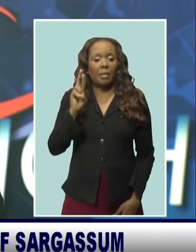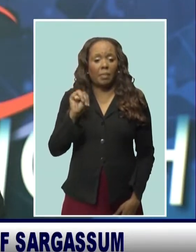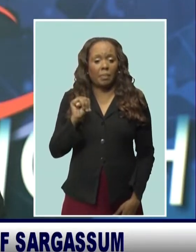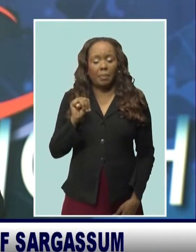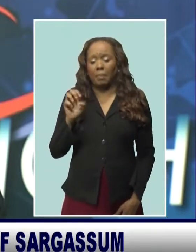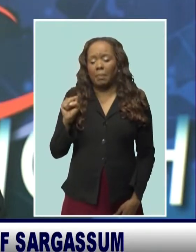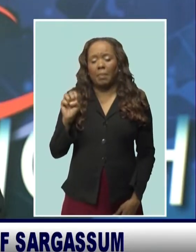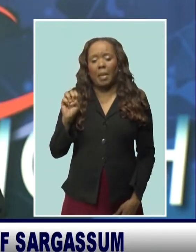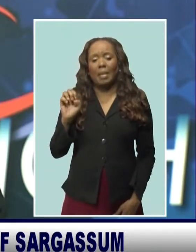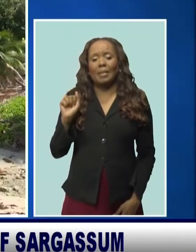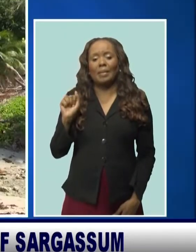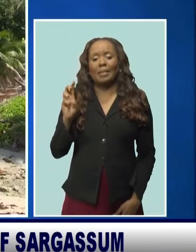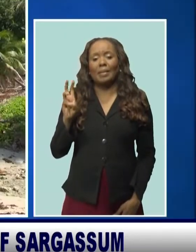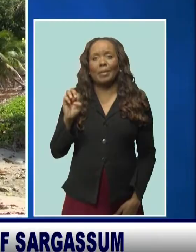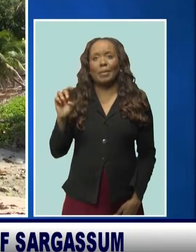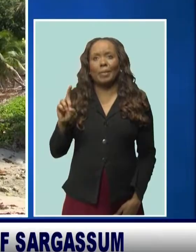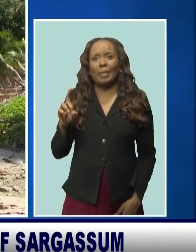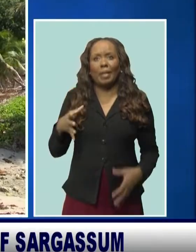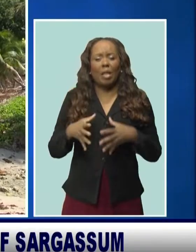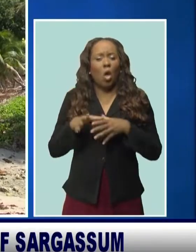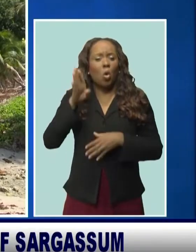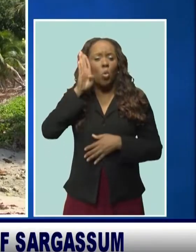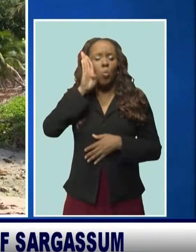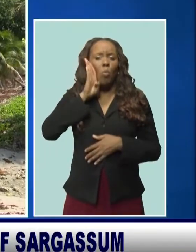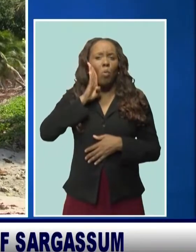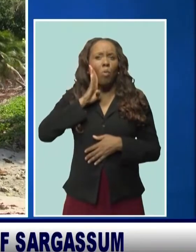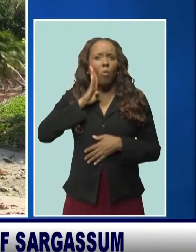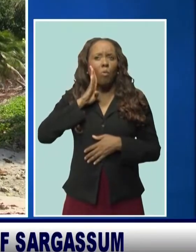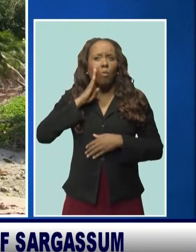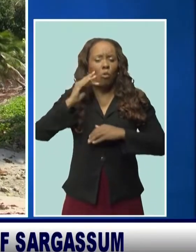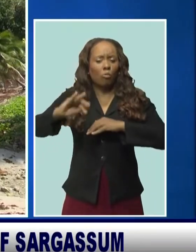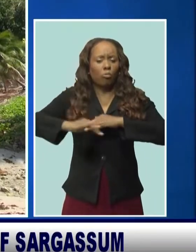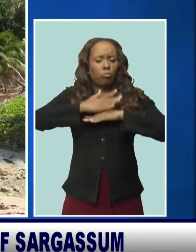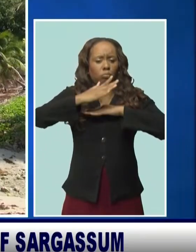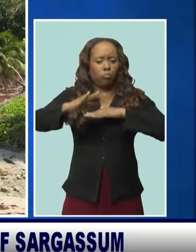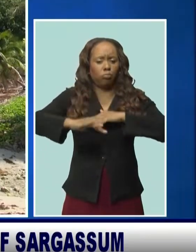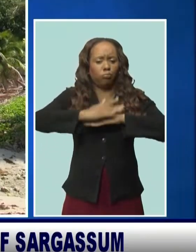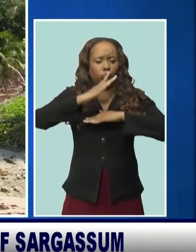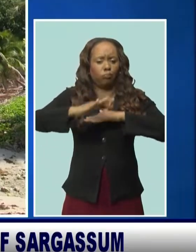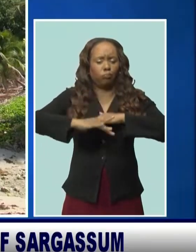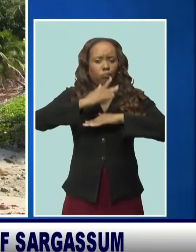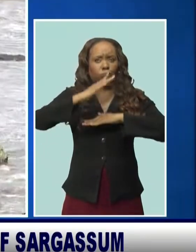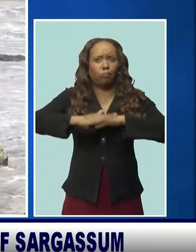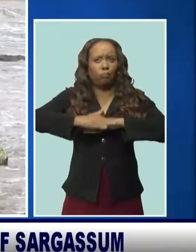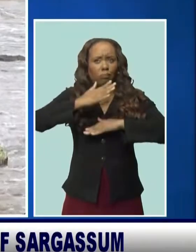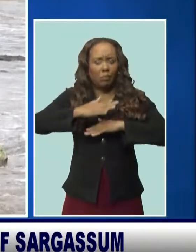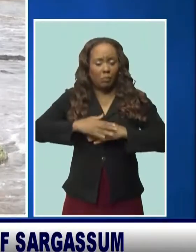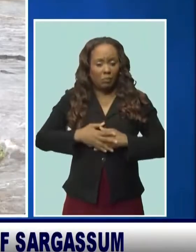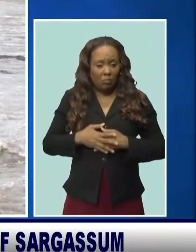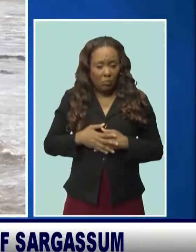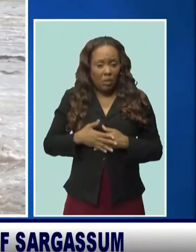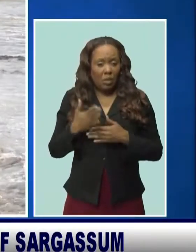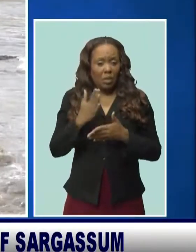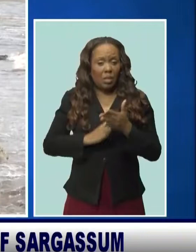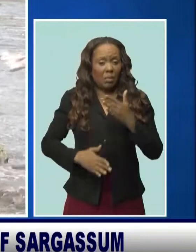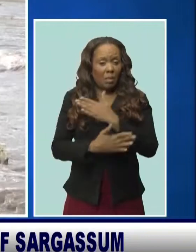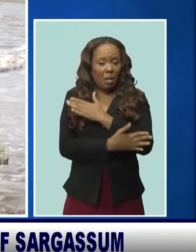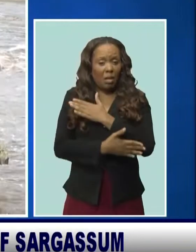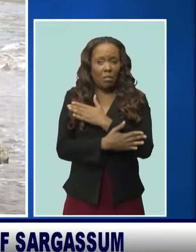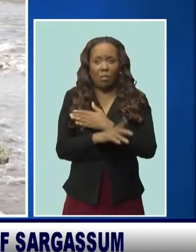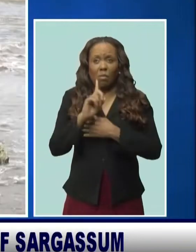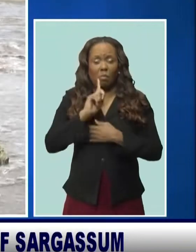Fisheries Mechanism says a large quantity is on its way. Executive Director Milton Horton says some countries are already